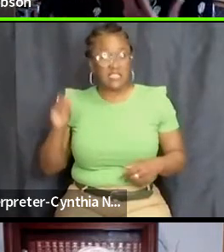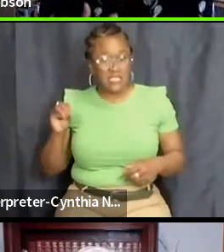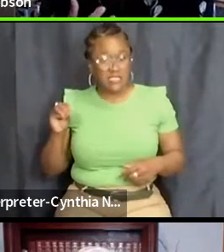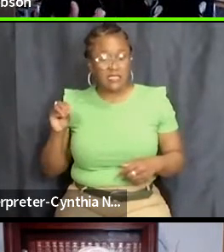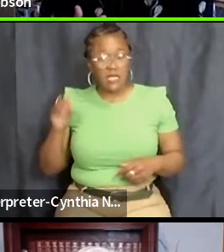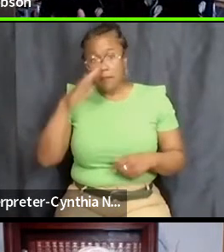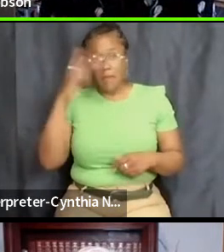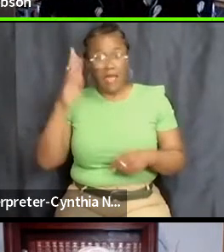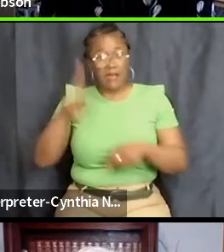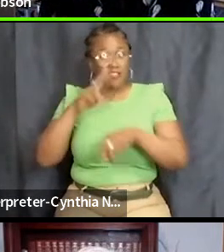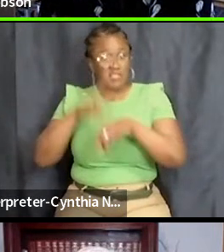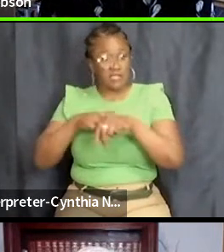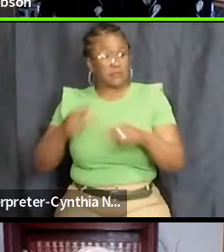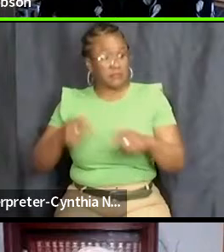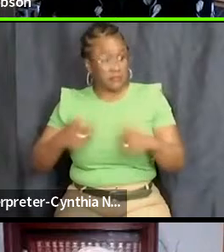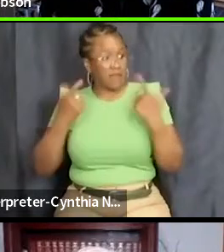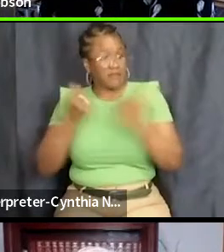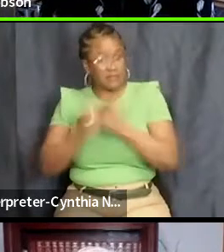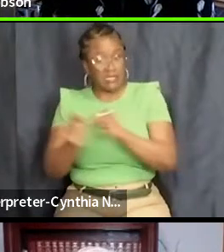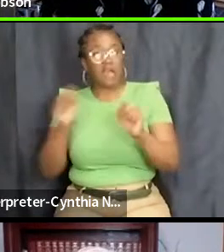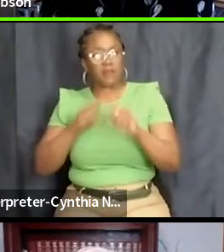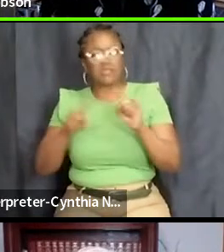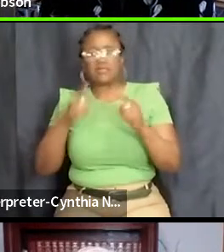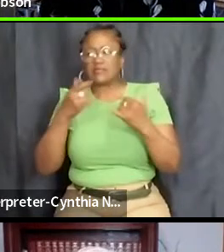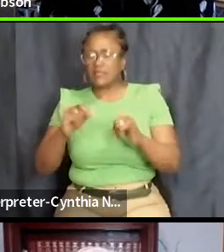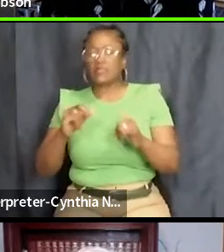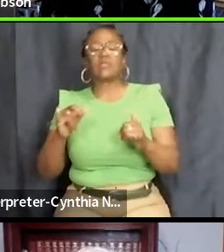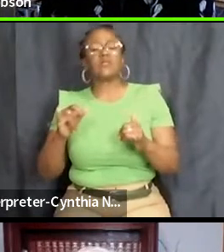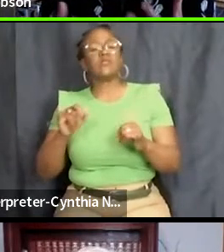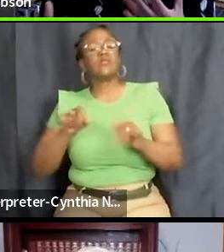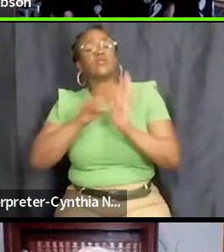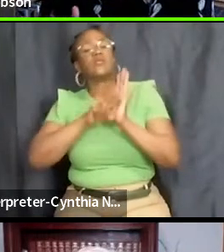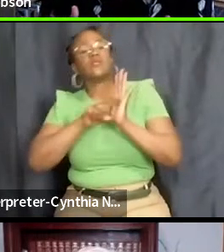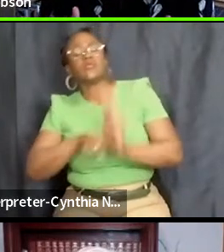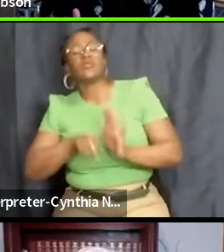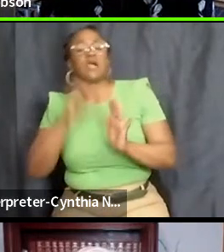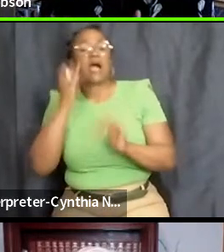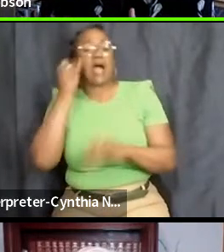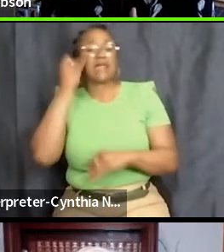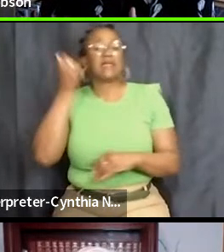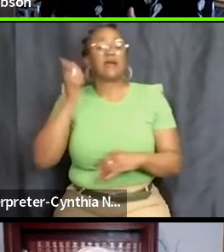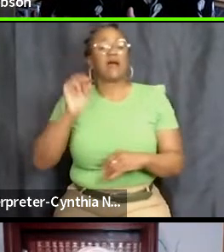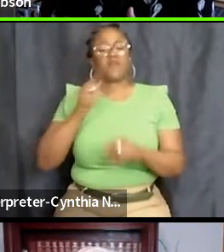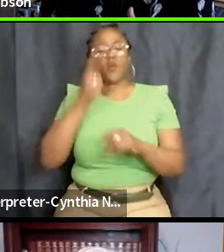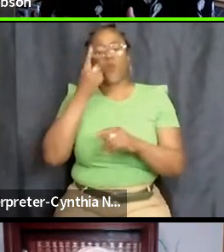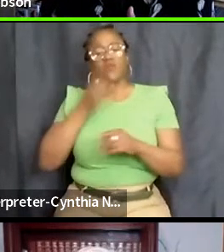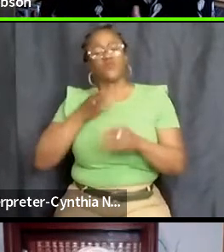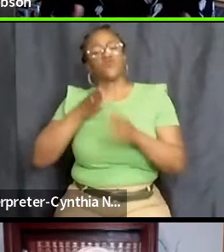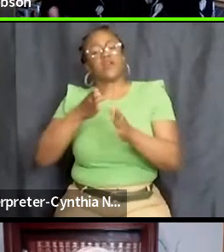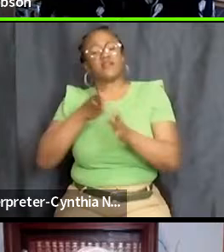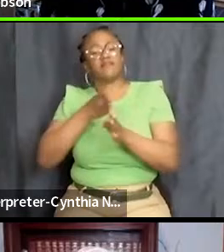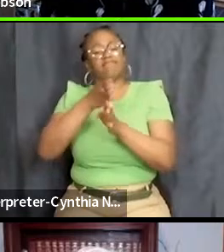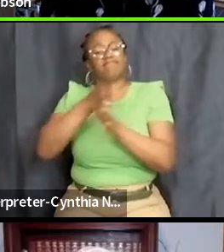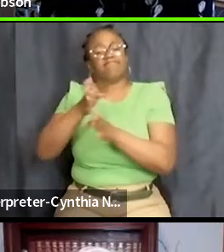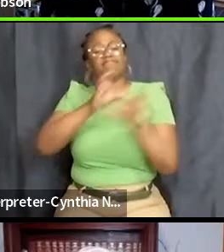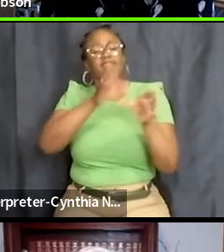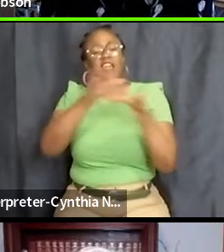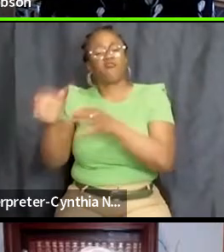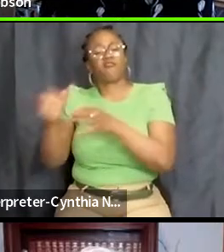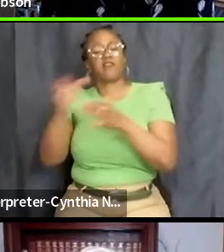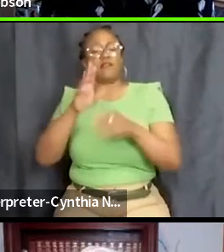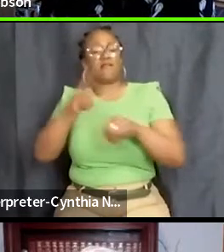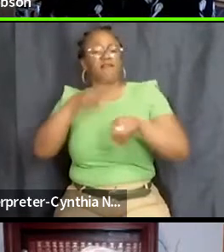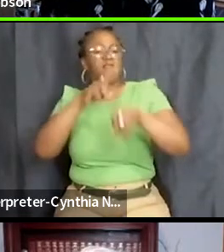also talks in this essay about coming to be very critical of the idea of monolithic categories of national